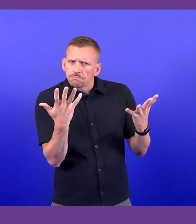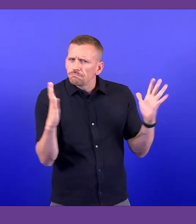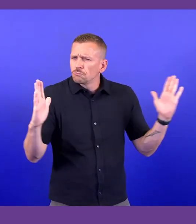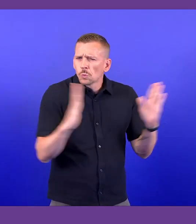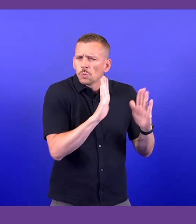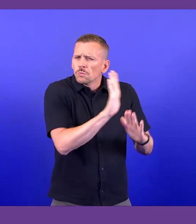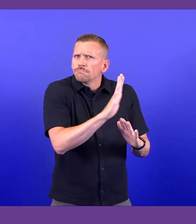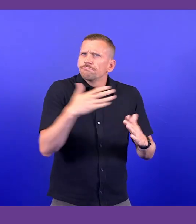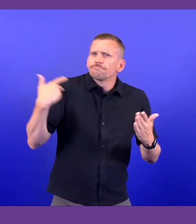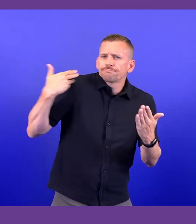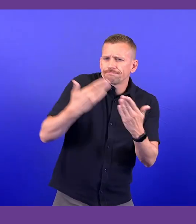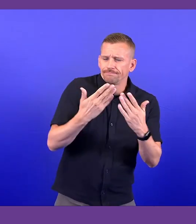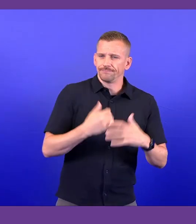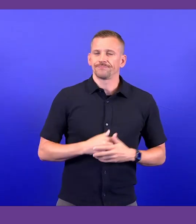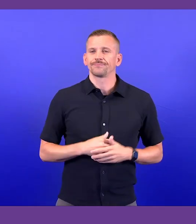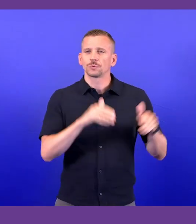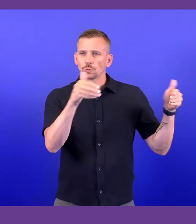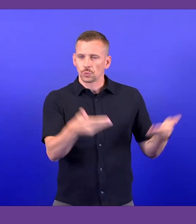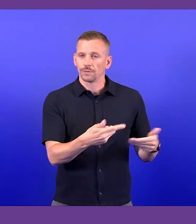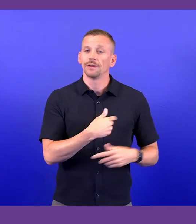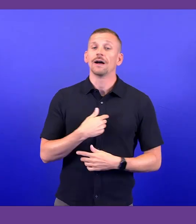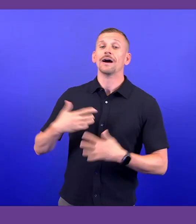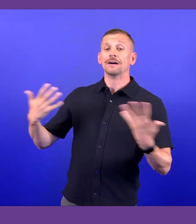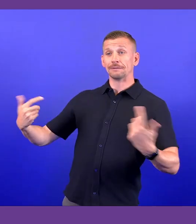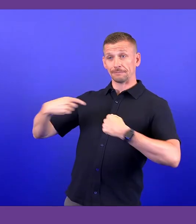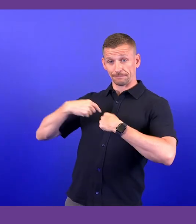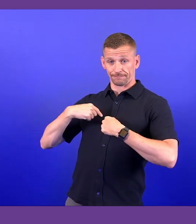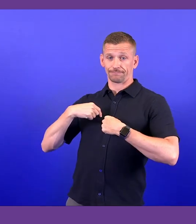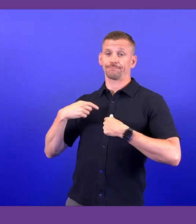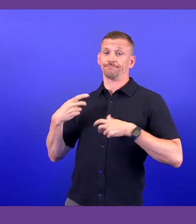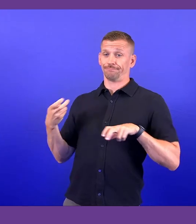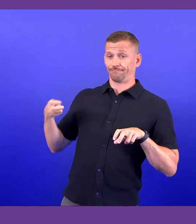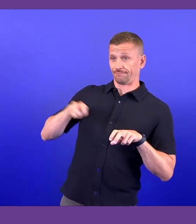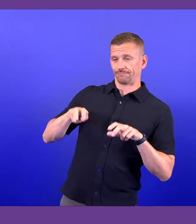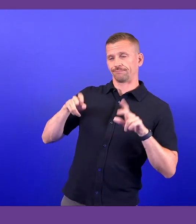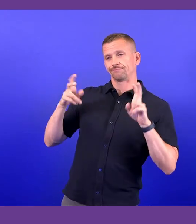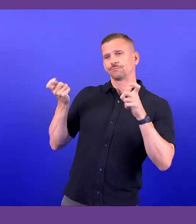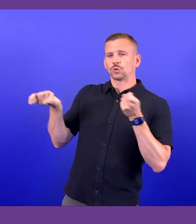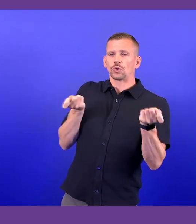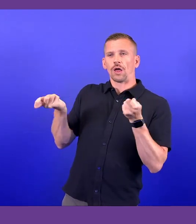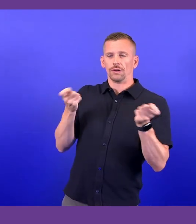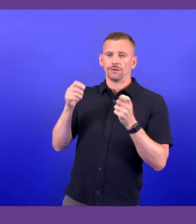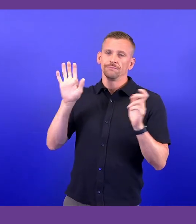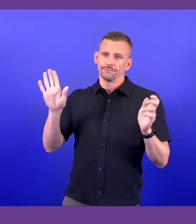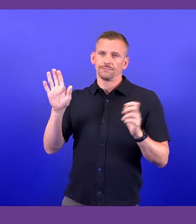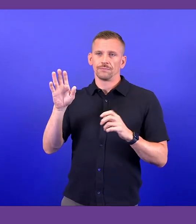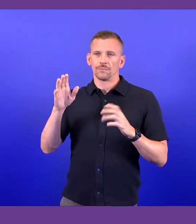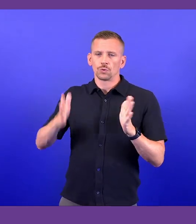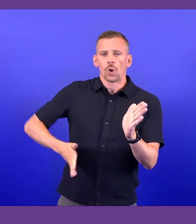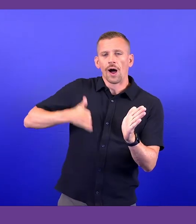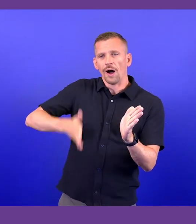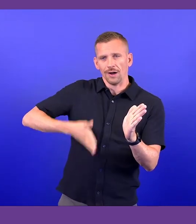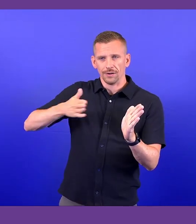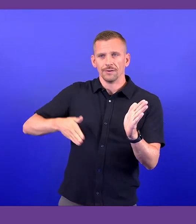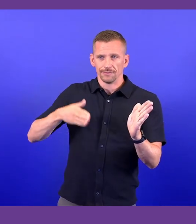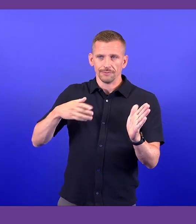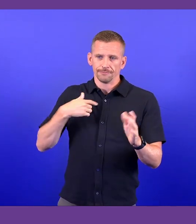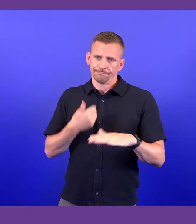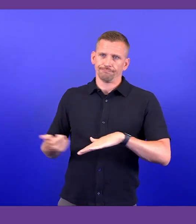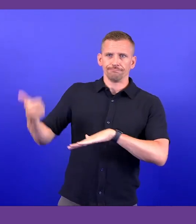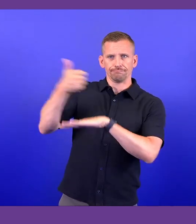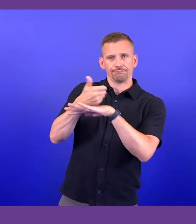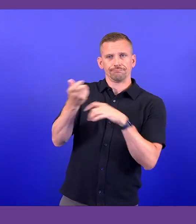passenger director at UIC. UIC is the International Union for Railways. It's 100 years of experience